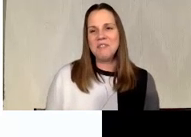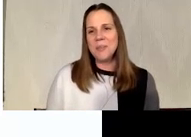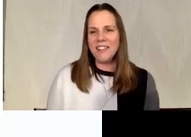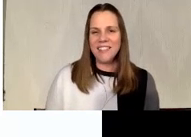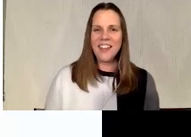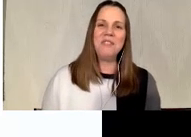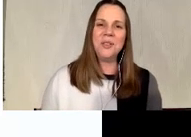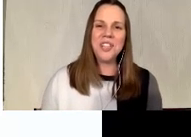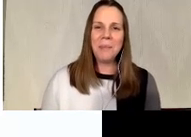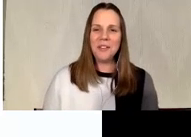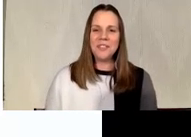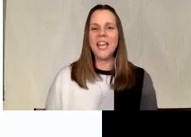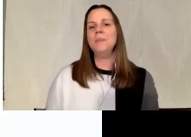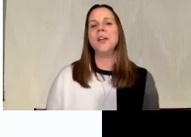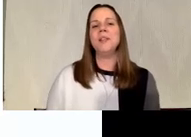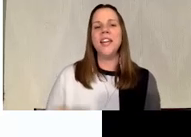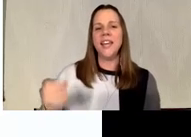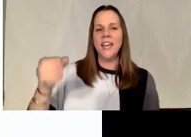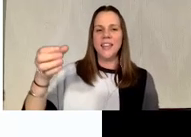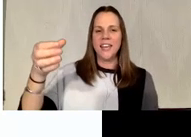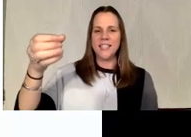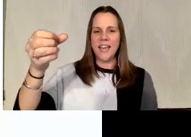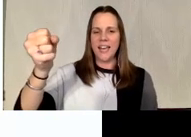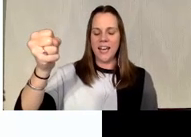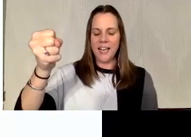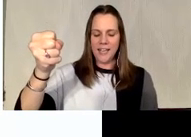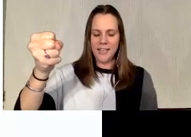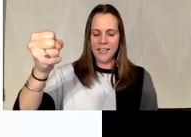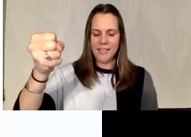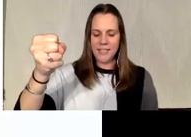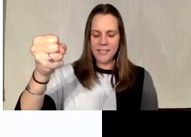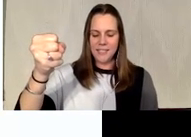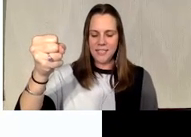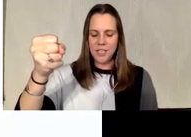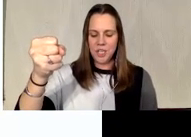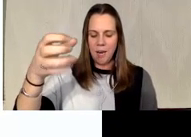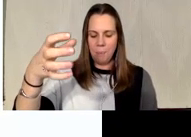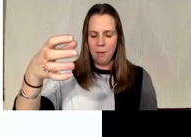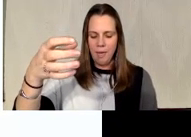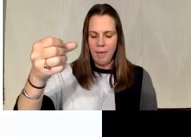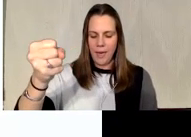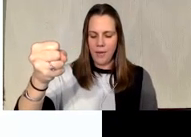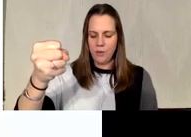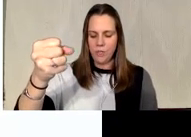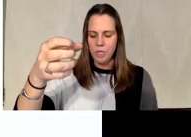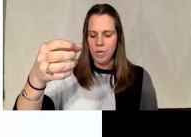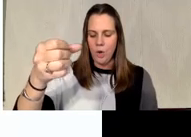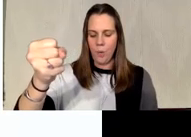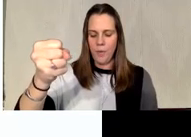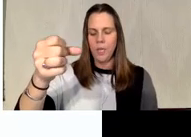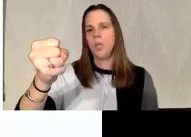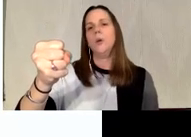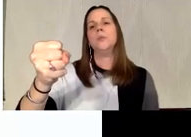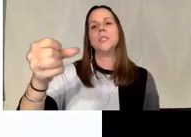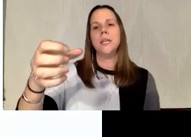The sign for milk, I've used a couple of times already. That is that C shape, and you're just gonna